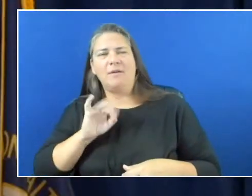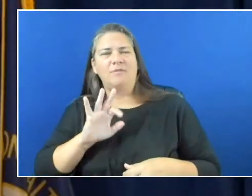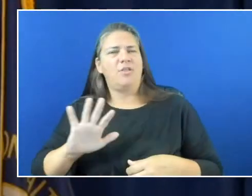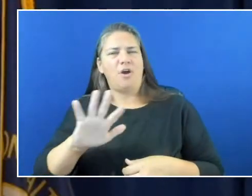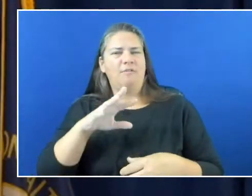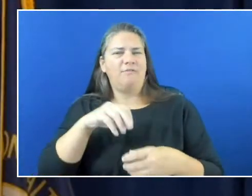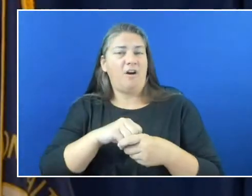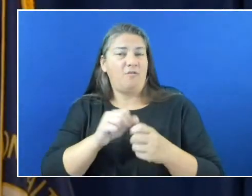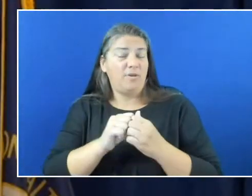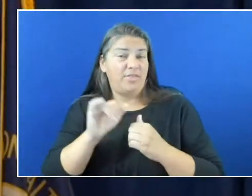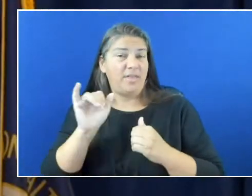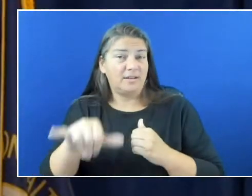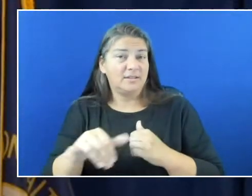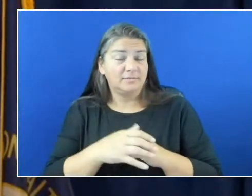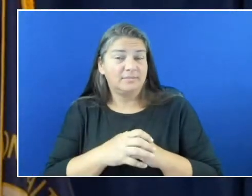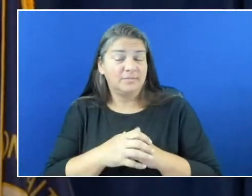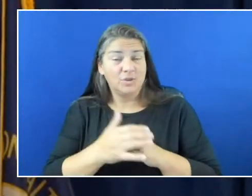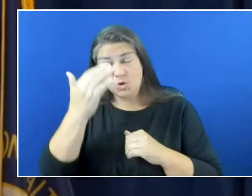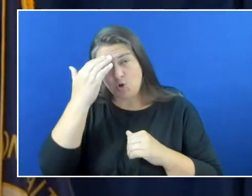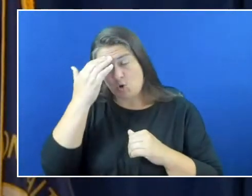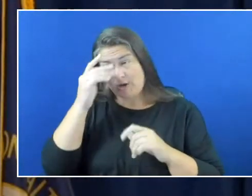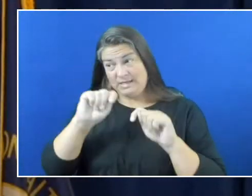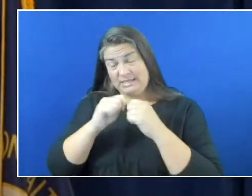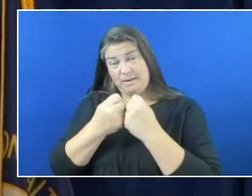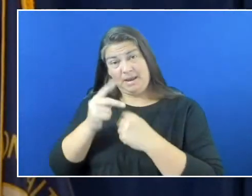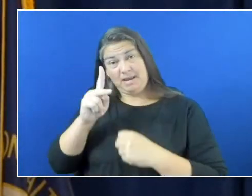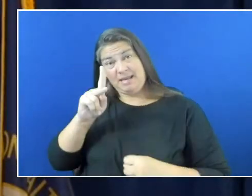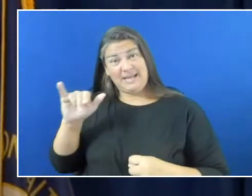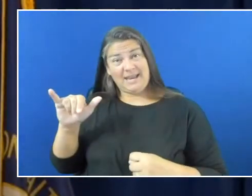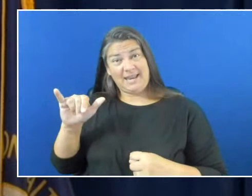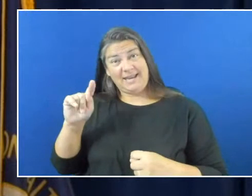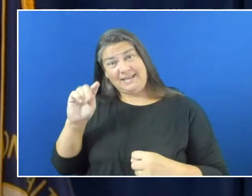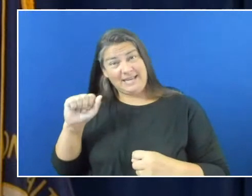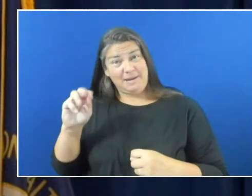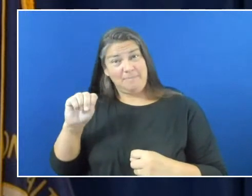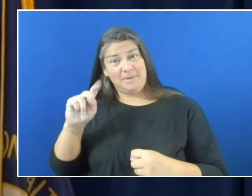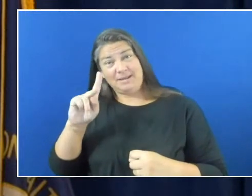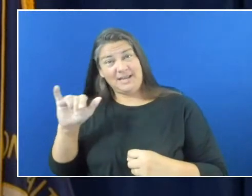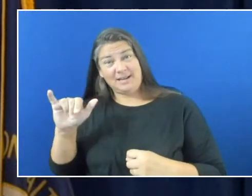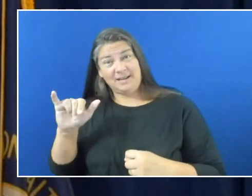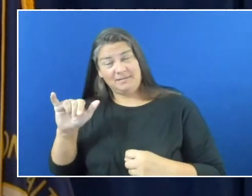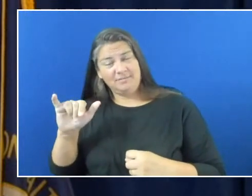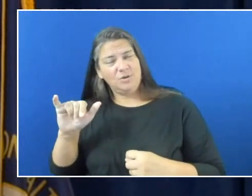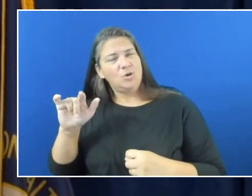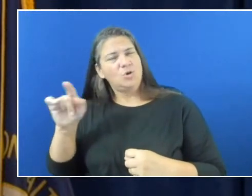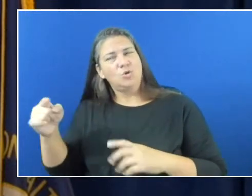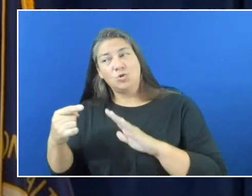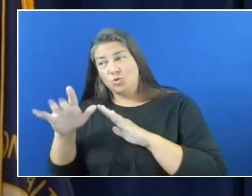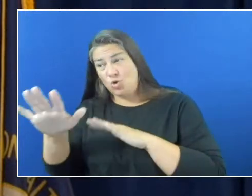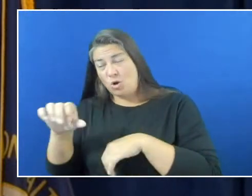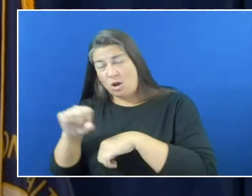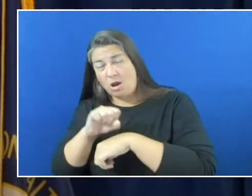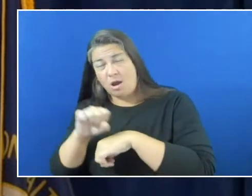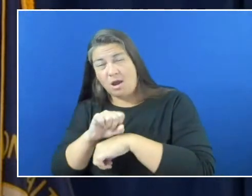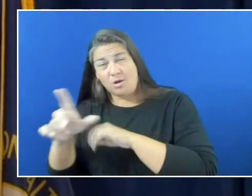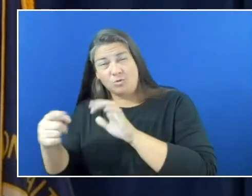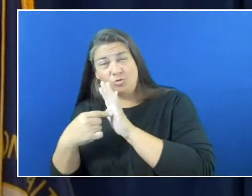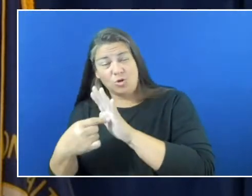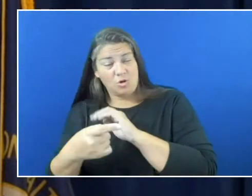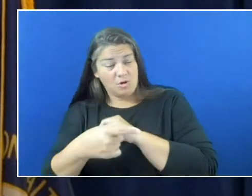In true Team Kentucky fashion, your efforts have given these victims the chance to start their lives over